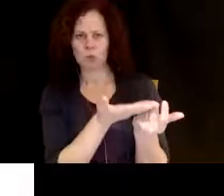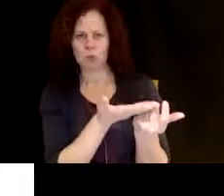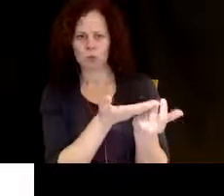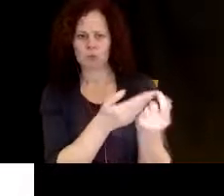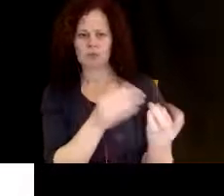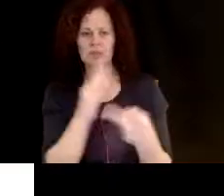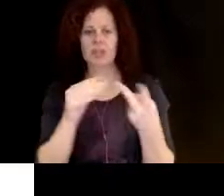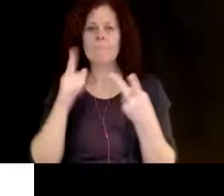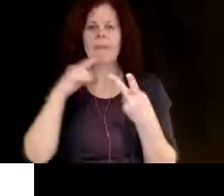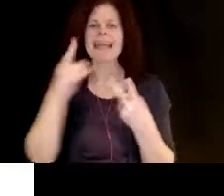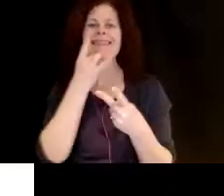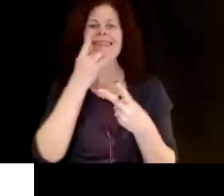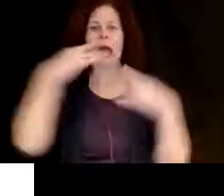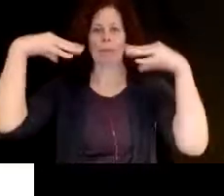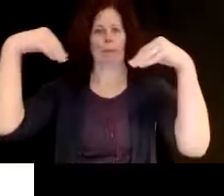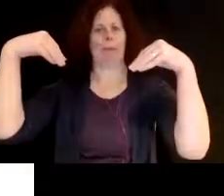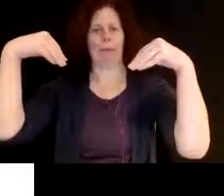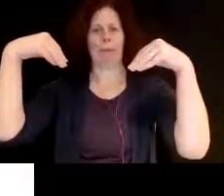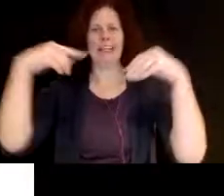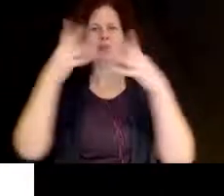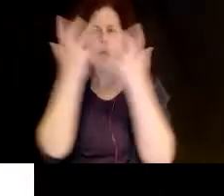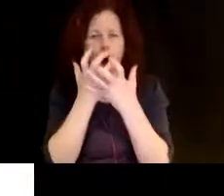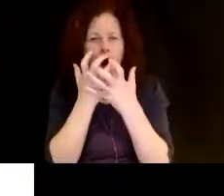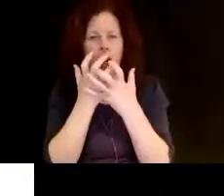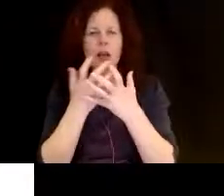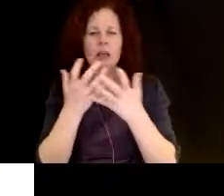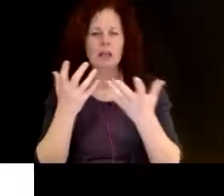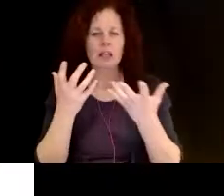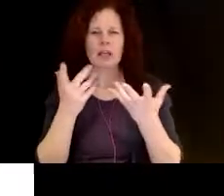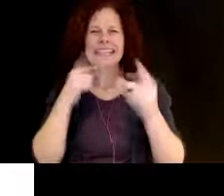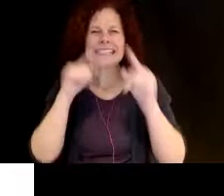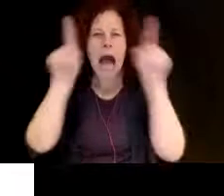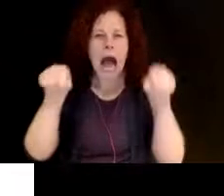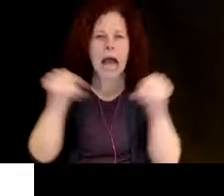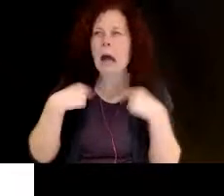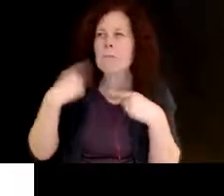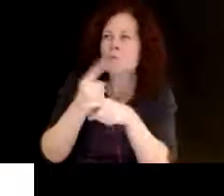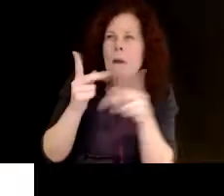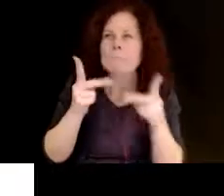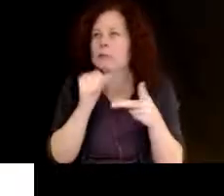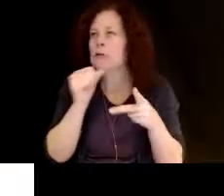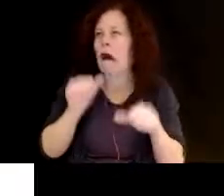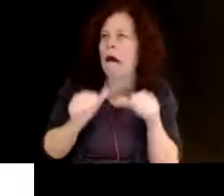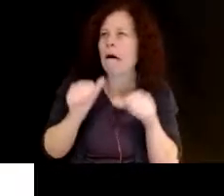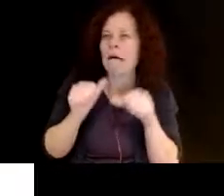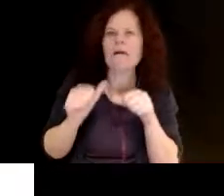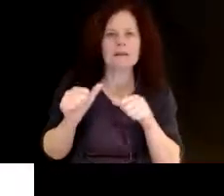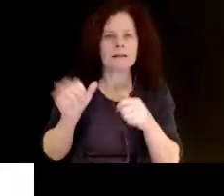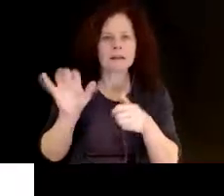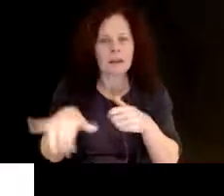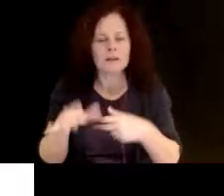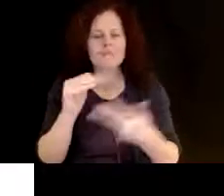signage, which creates challenges for safety, visibility, and navigation. And then bus stops had a host of other